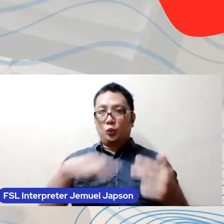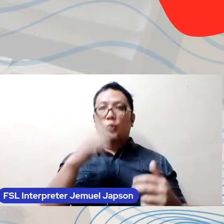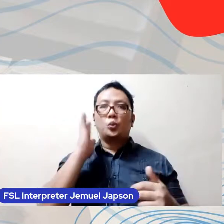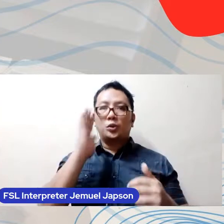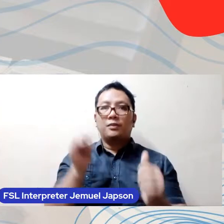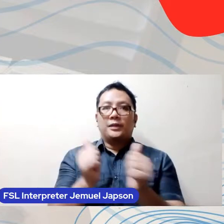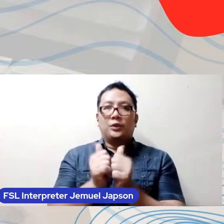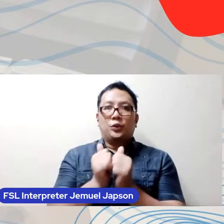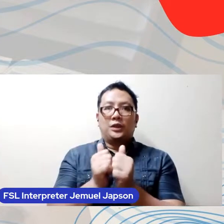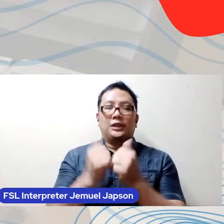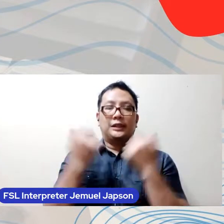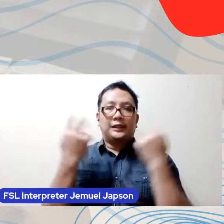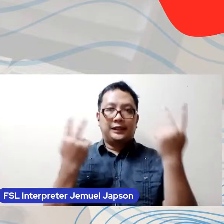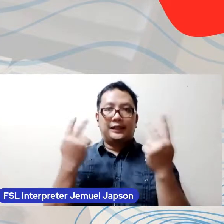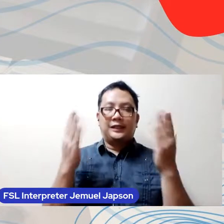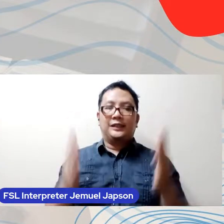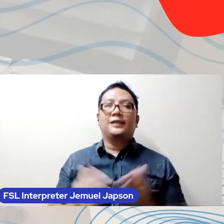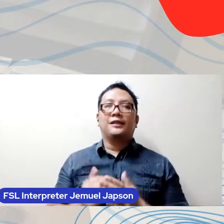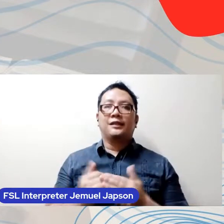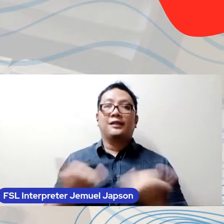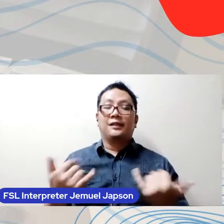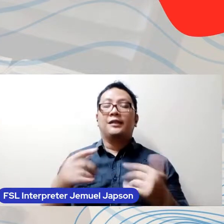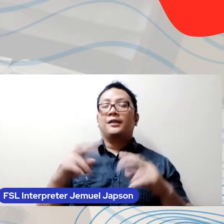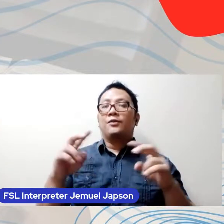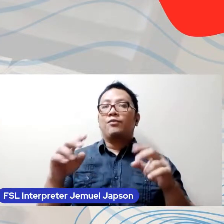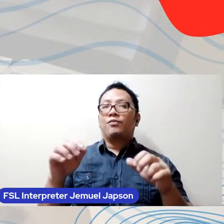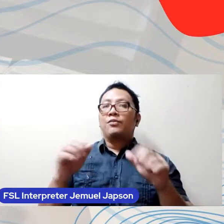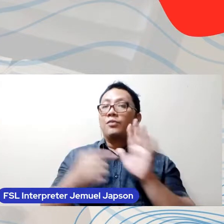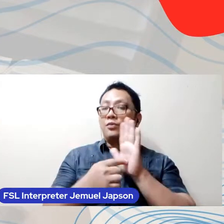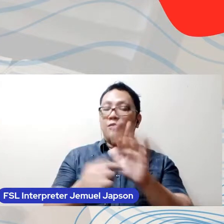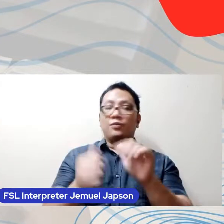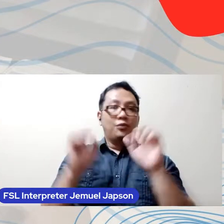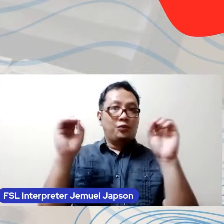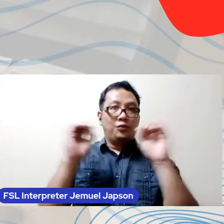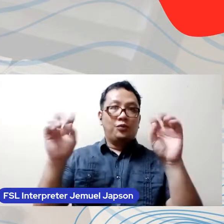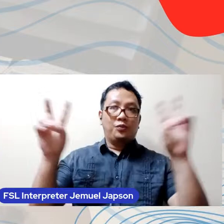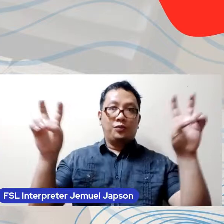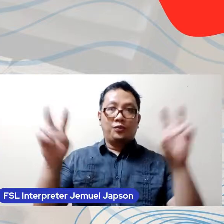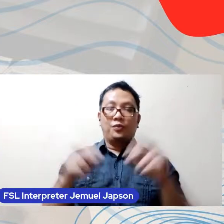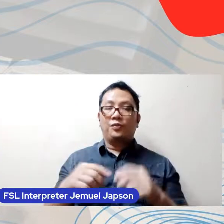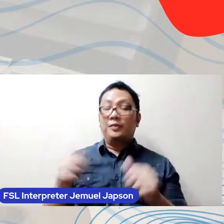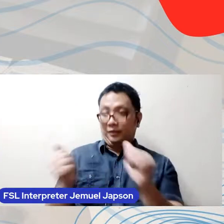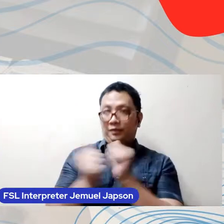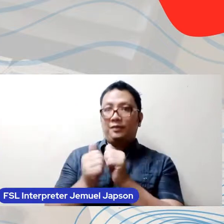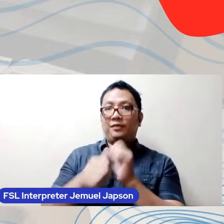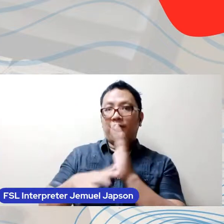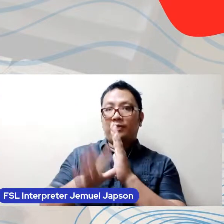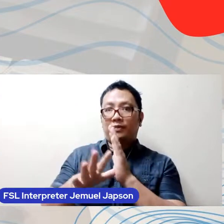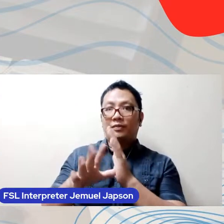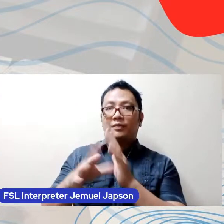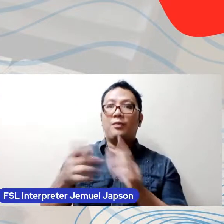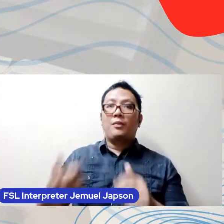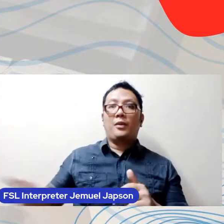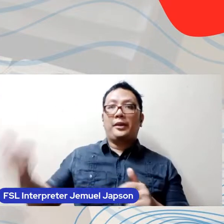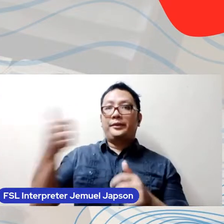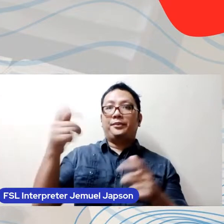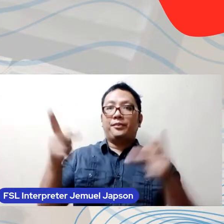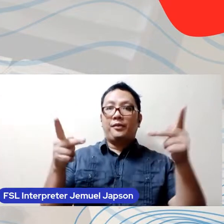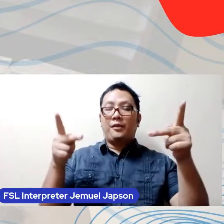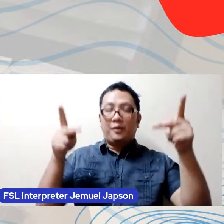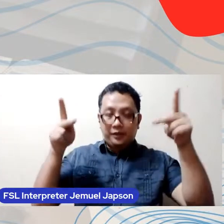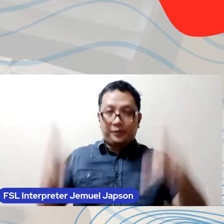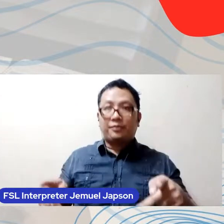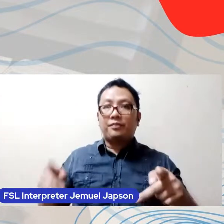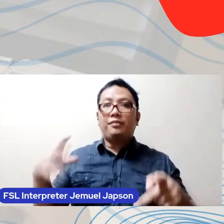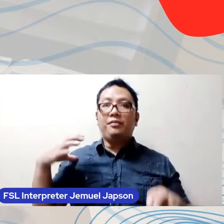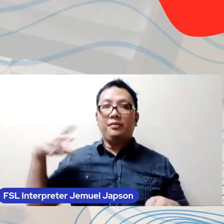gabi. For this episode of Ang Show na Walang Title, makakasama natin ang COMELEC at ang Chairperson for the Random Manual Audit Committee